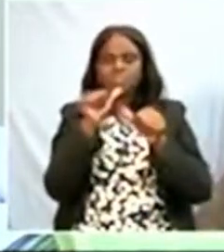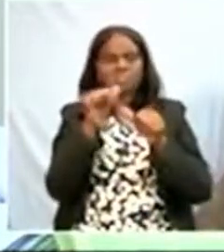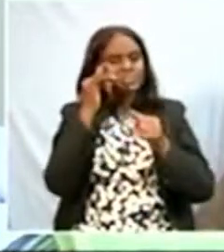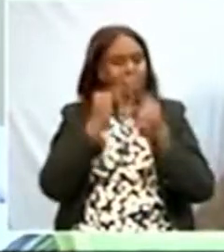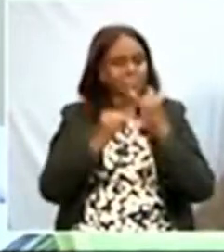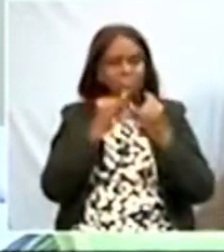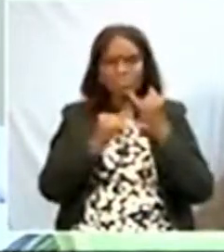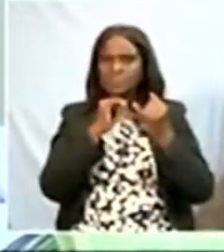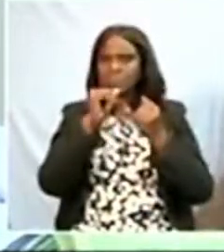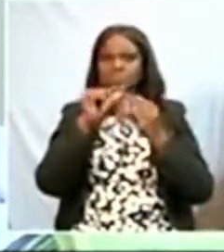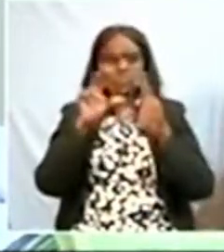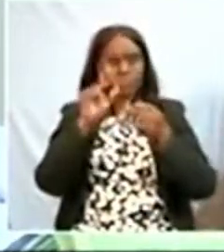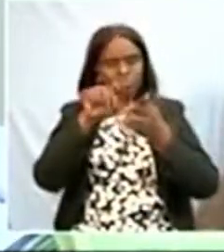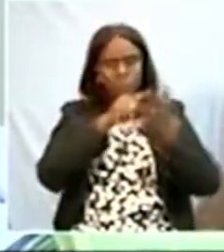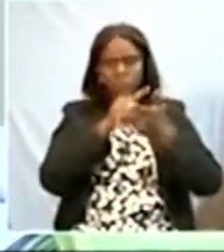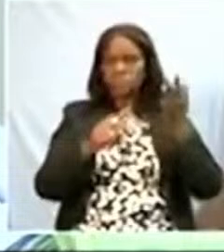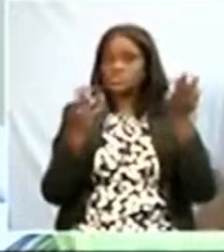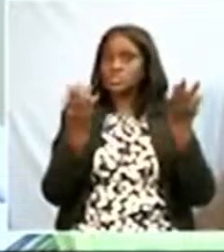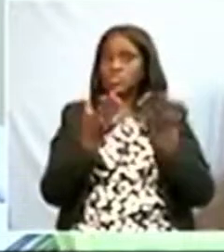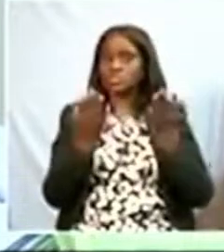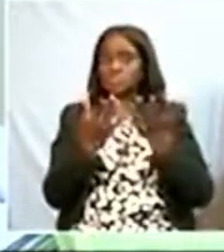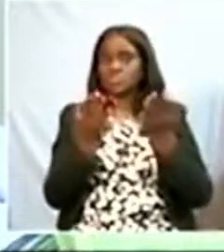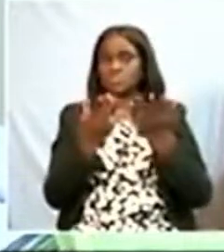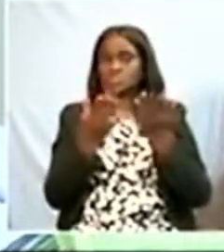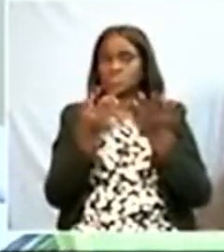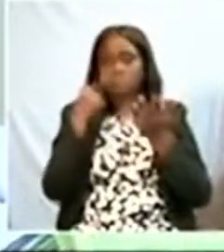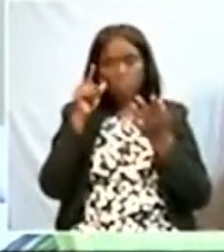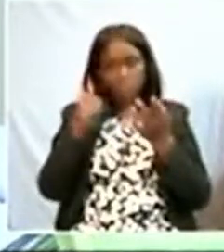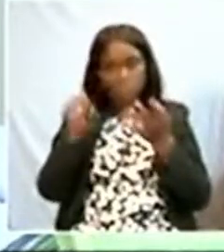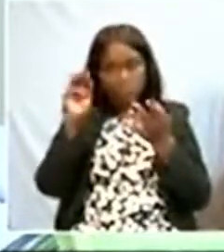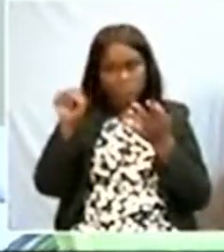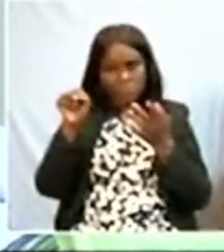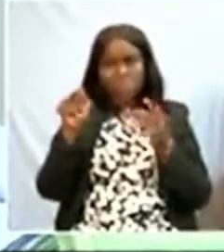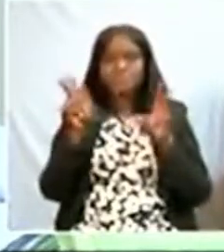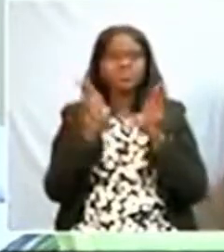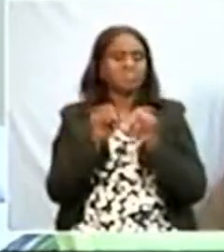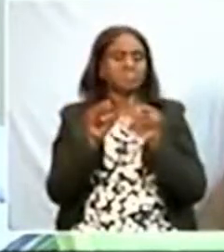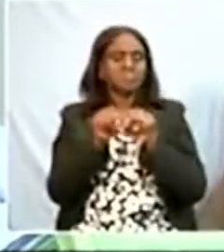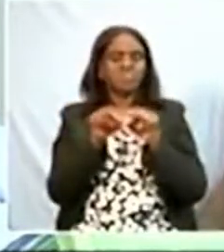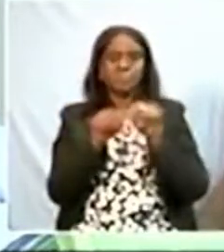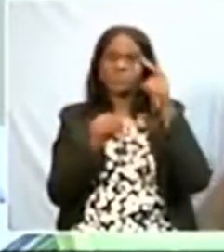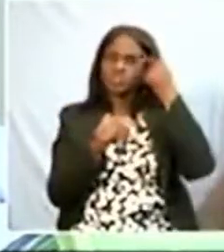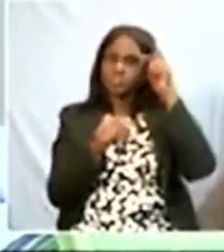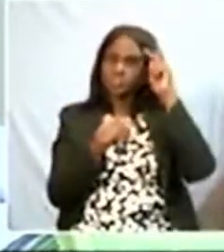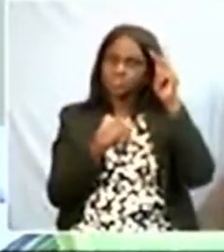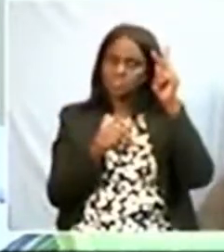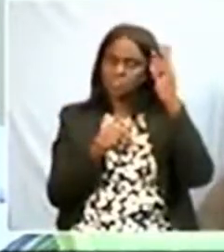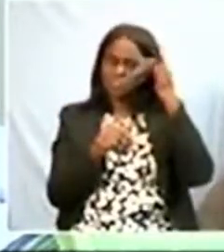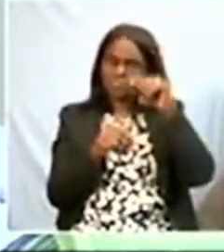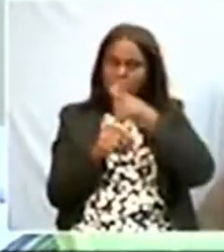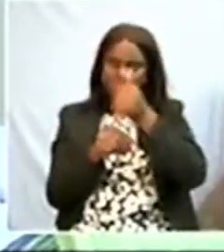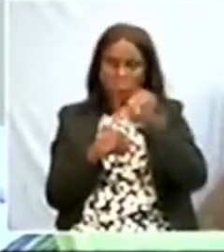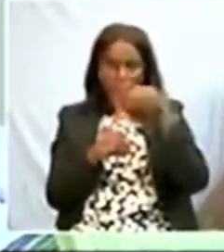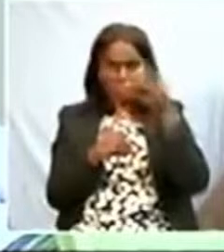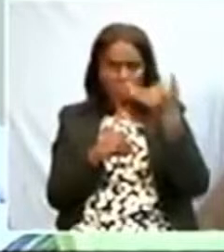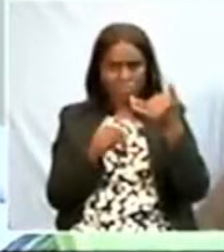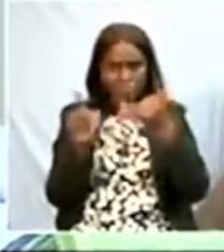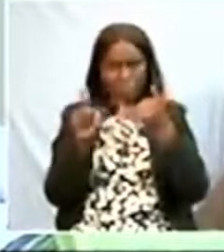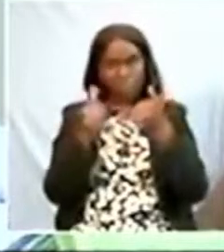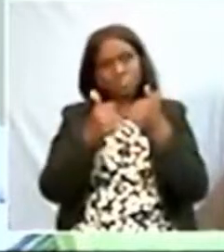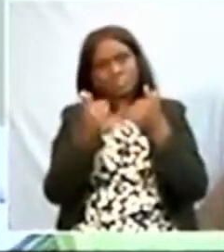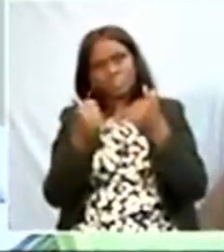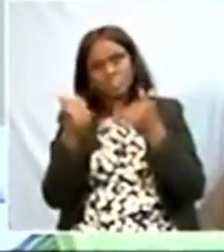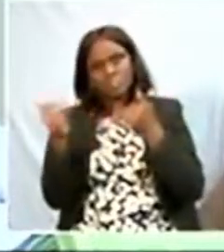concluded, no termination. And for him, that is normal for Kitwe. That's why they gave him